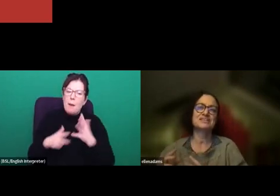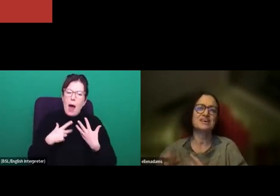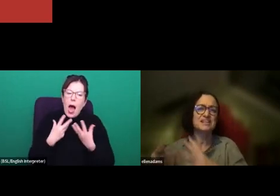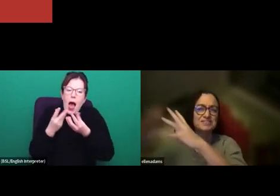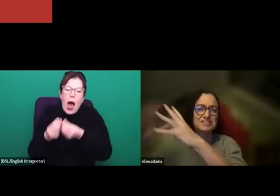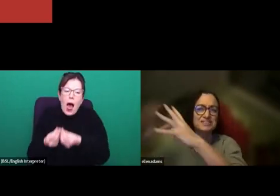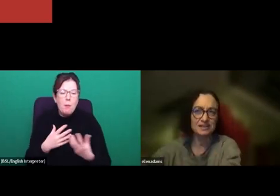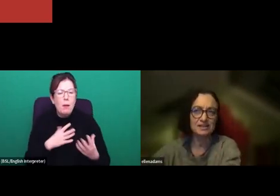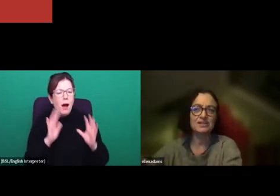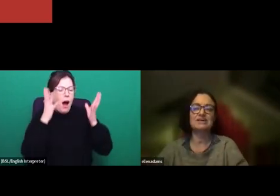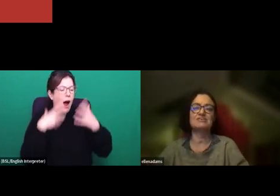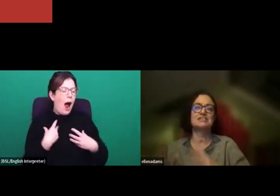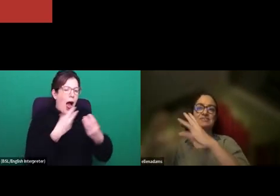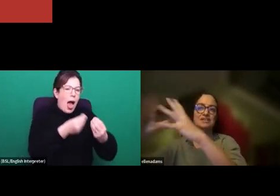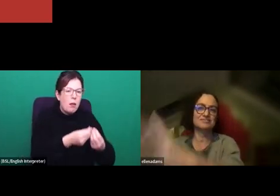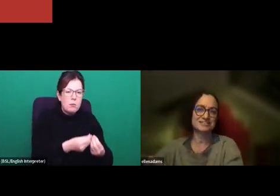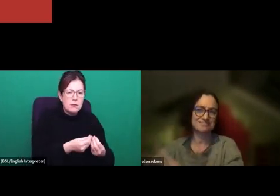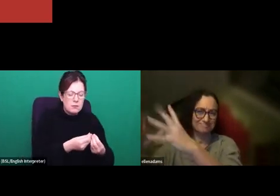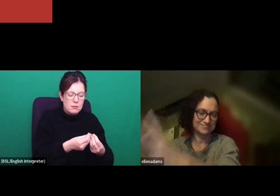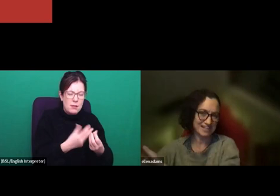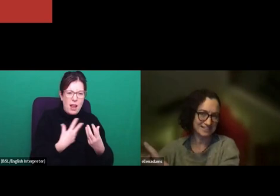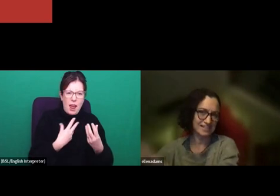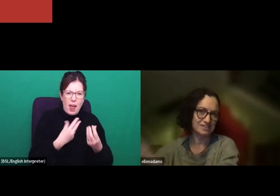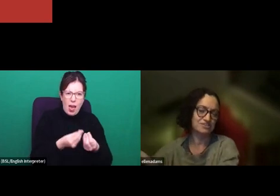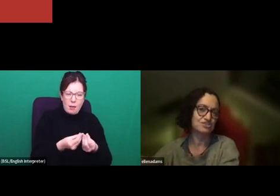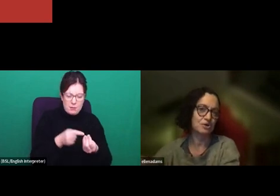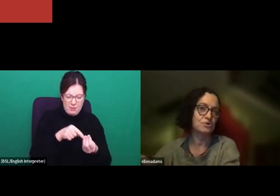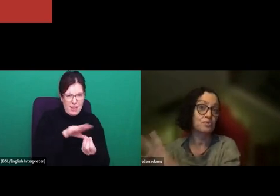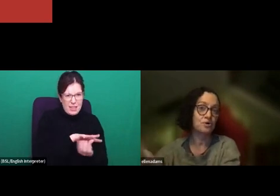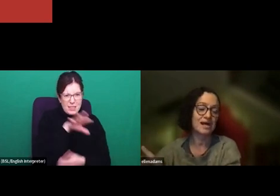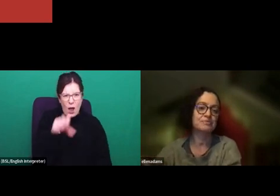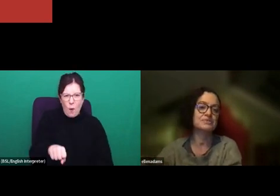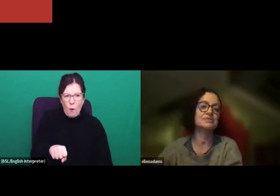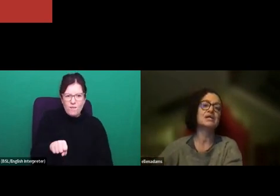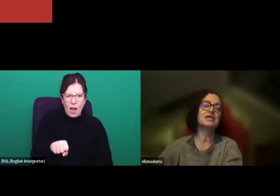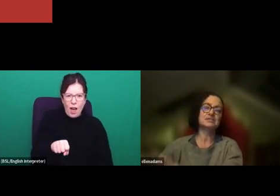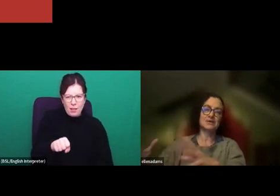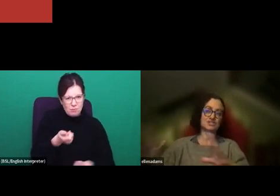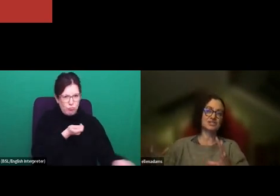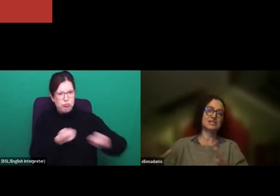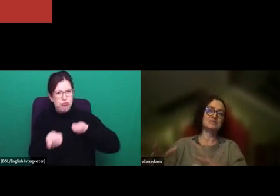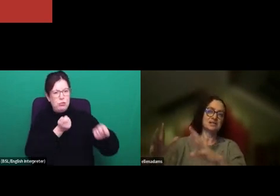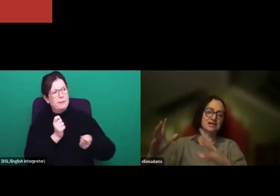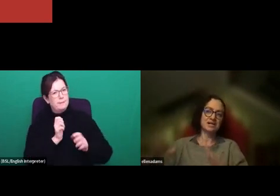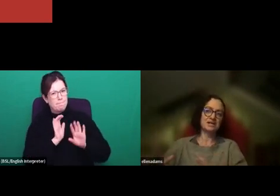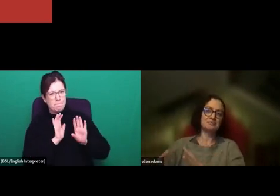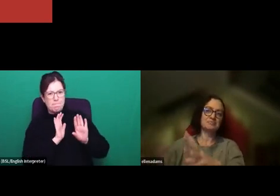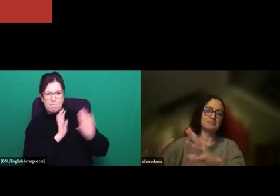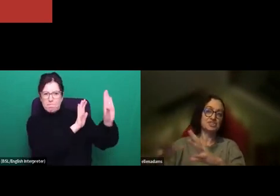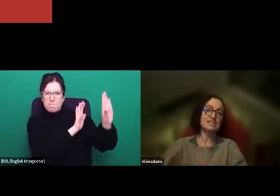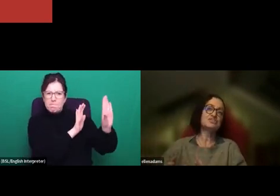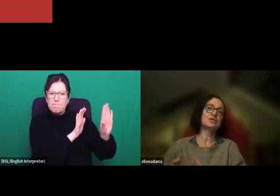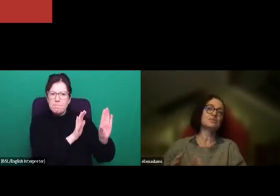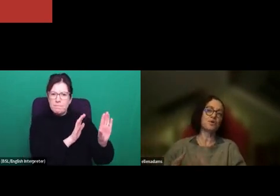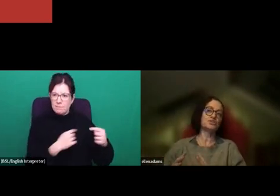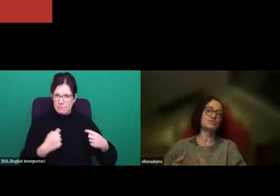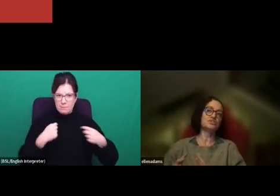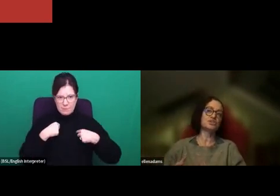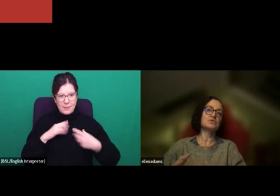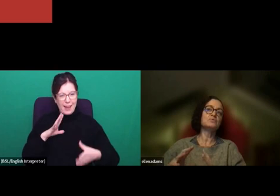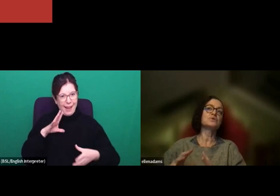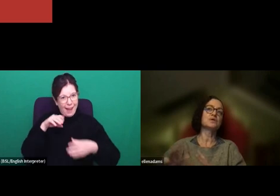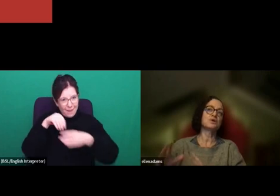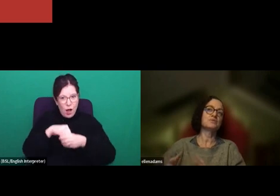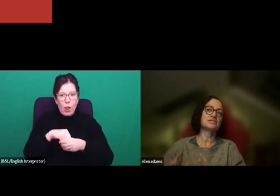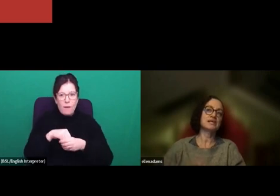which means kind of taking over the narrative, kind of getting in control of what happens. So actually changing what you